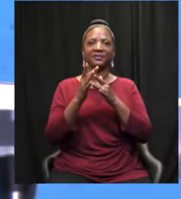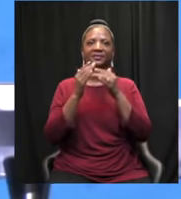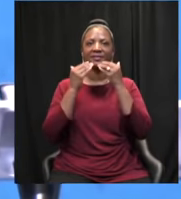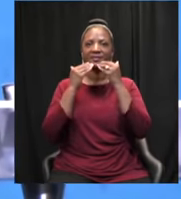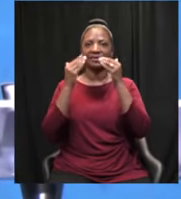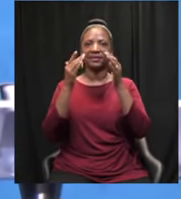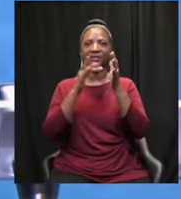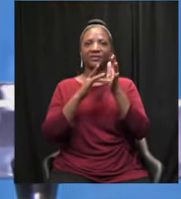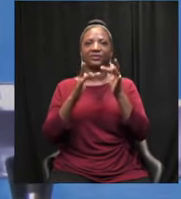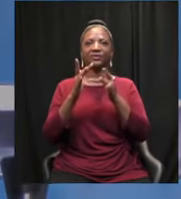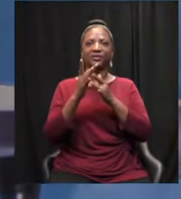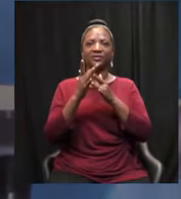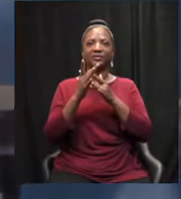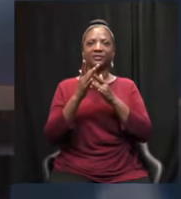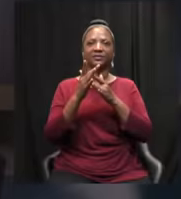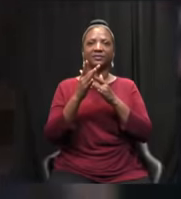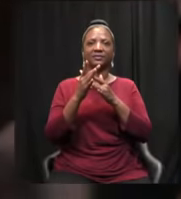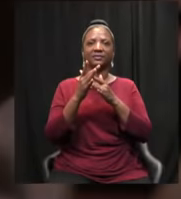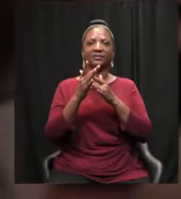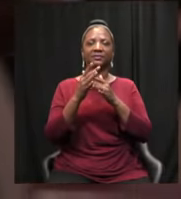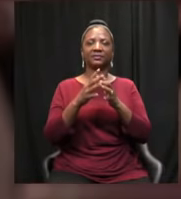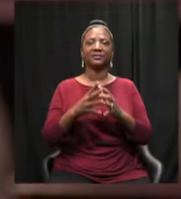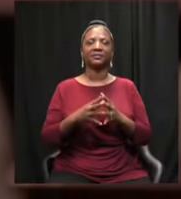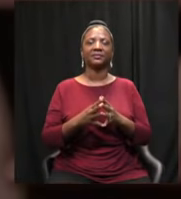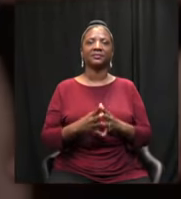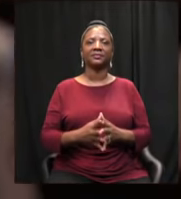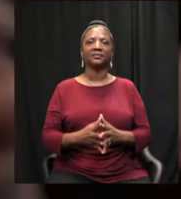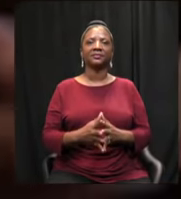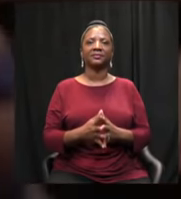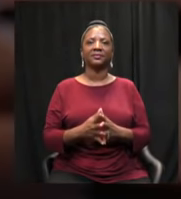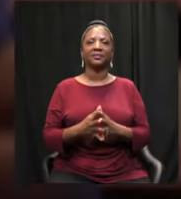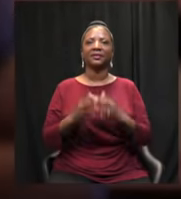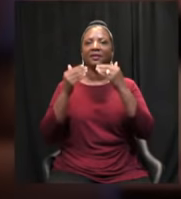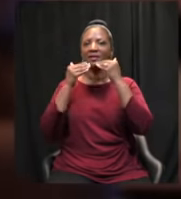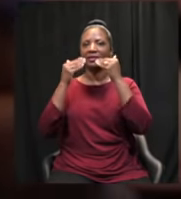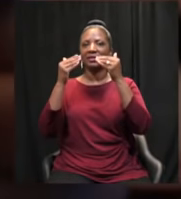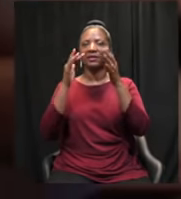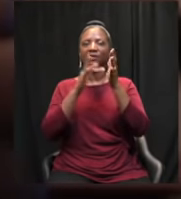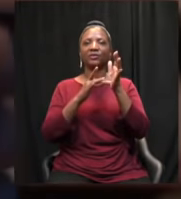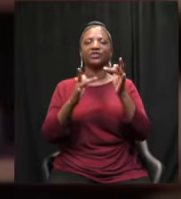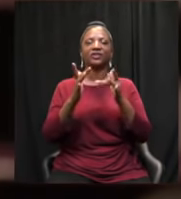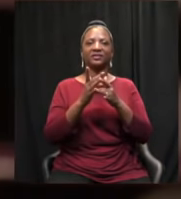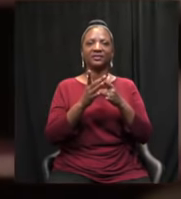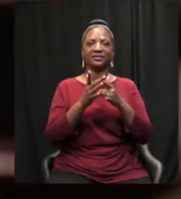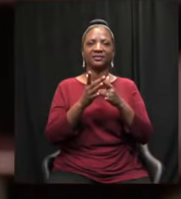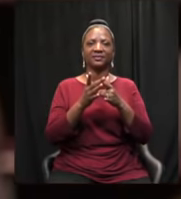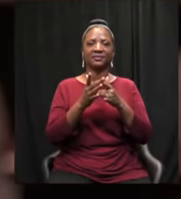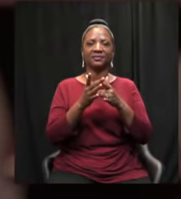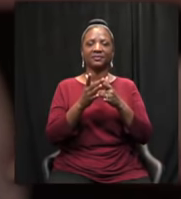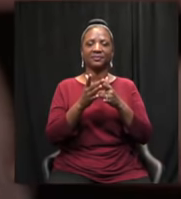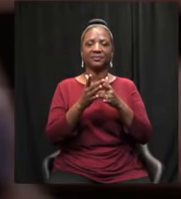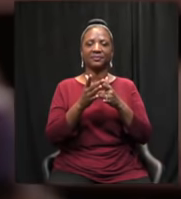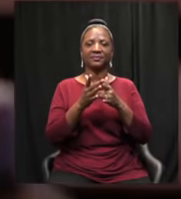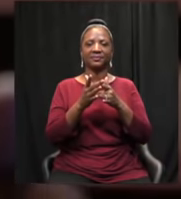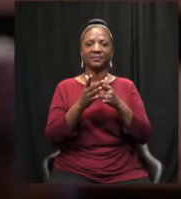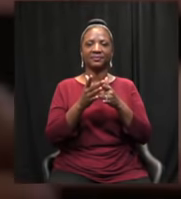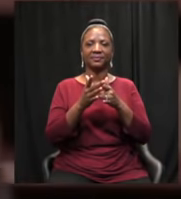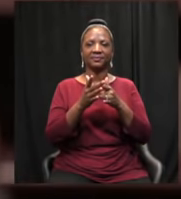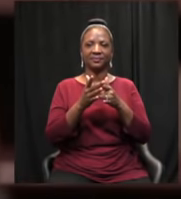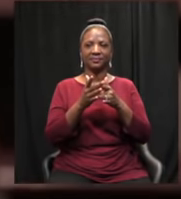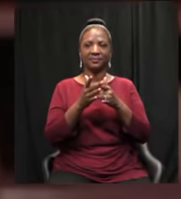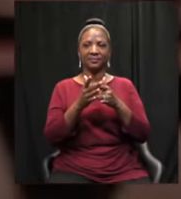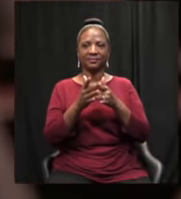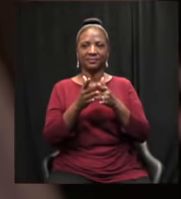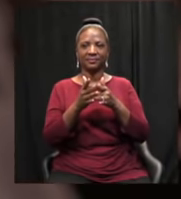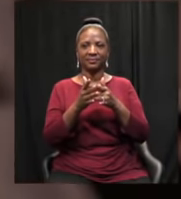Jesus. Thank you, Jesus. Thank you, Jesus. Jesus, thank you, Jesus. Thank